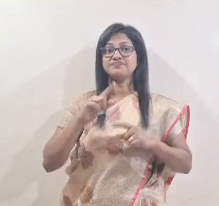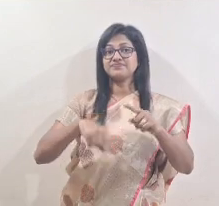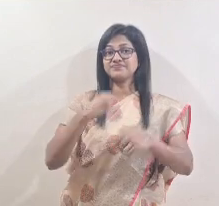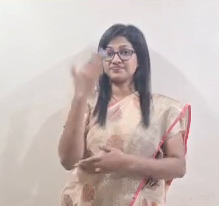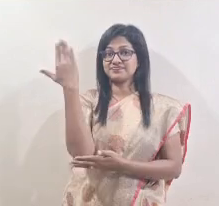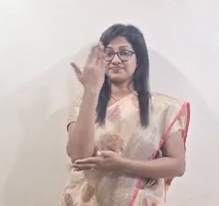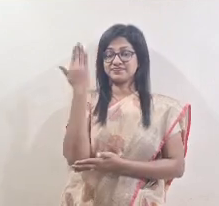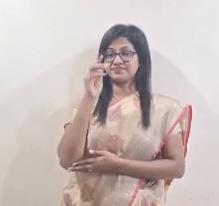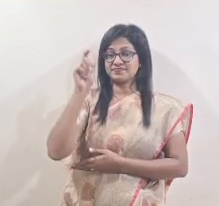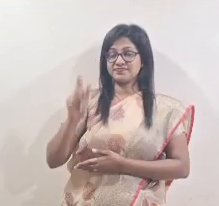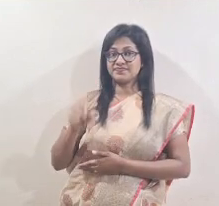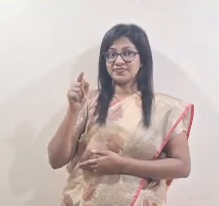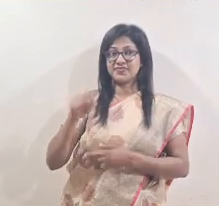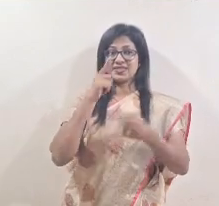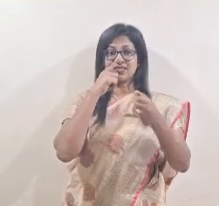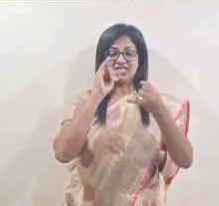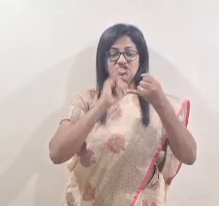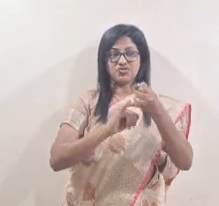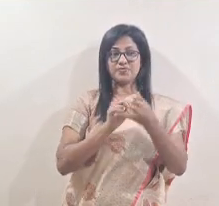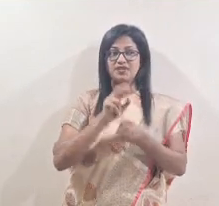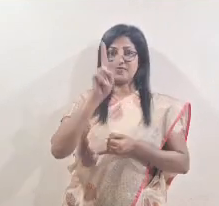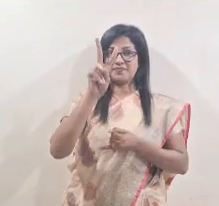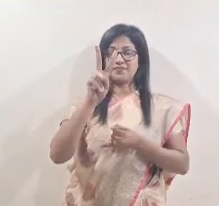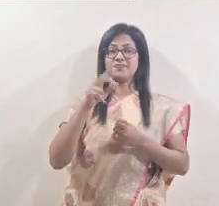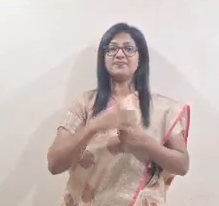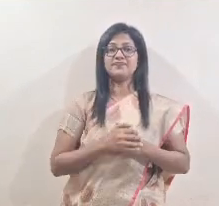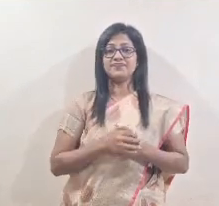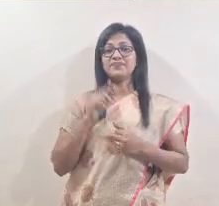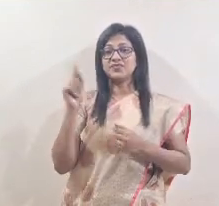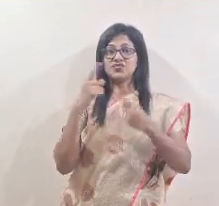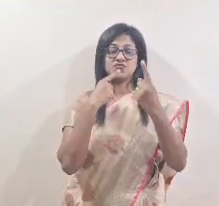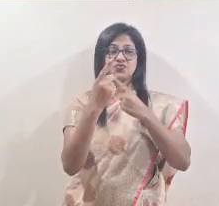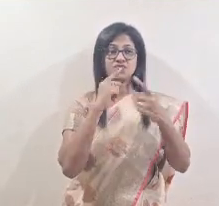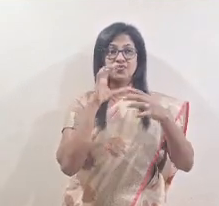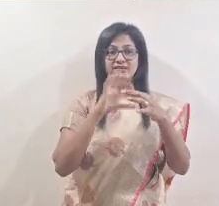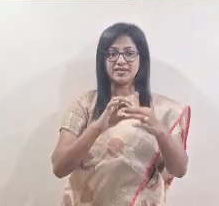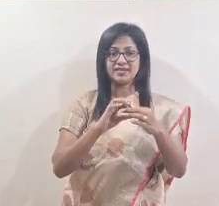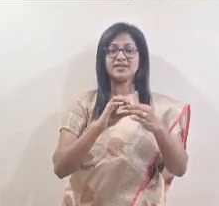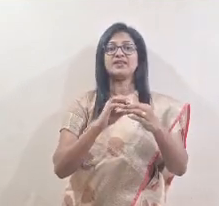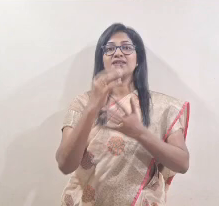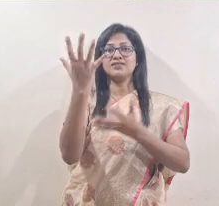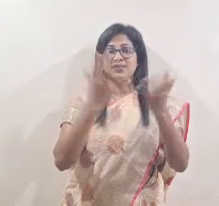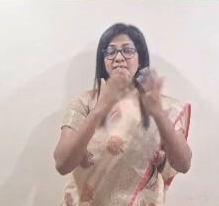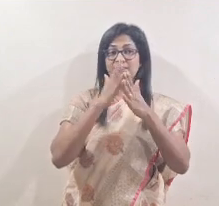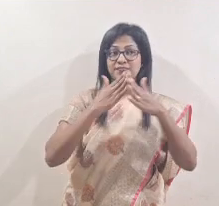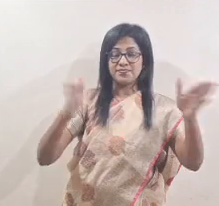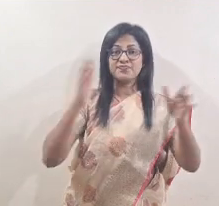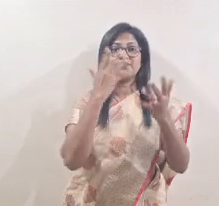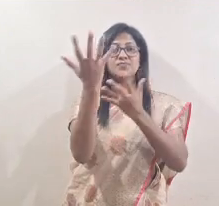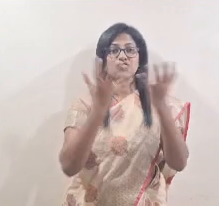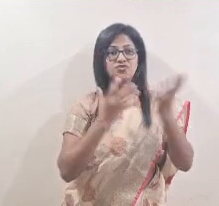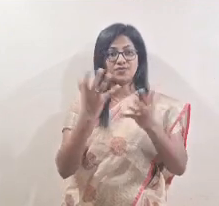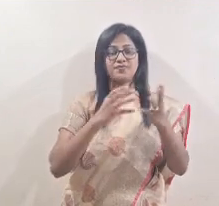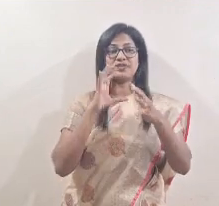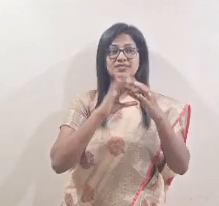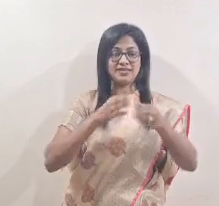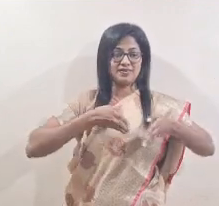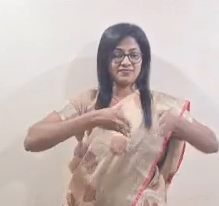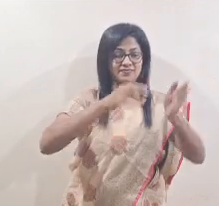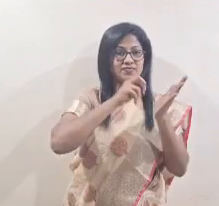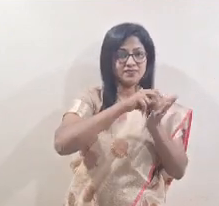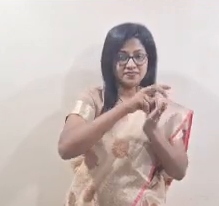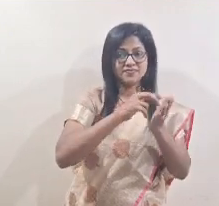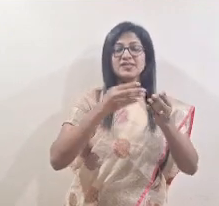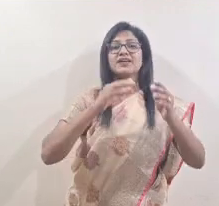Our next presenter is Shipra Verma. She'll be talking about measuring shoppers' perceived satisfaction towards pedestrianized